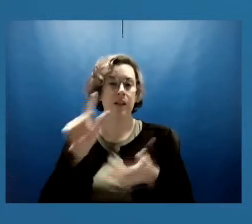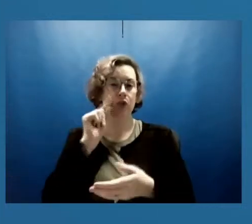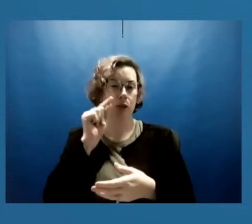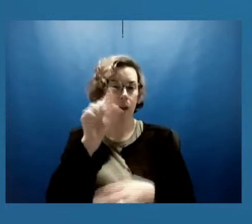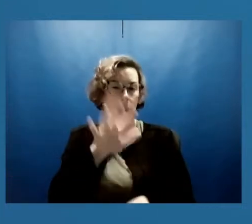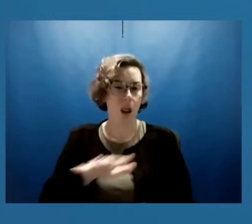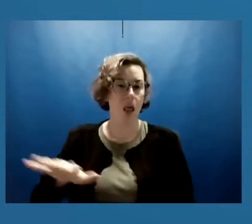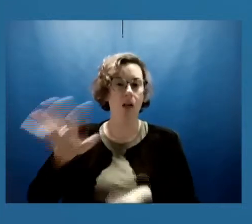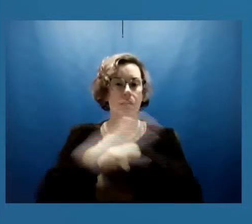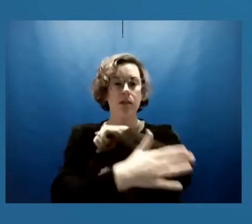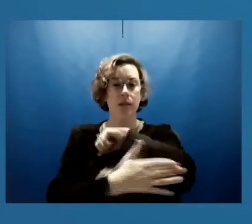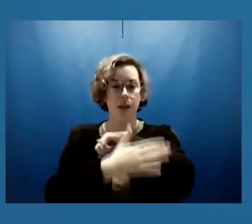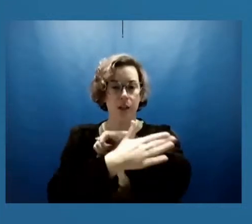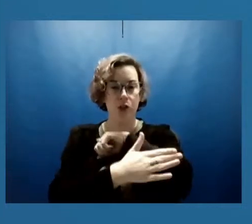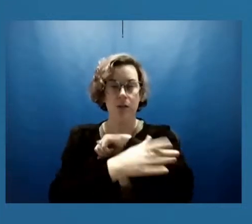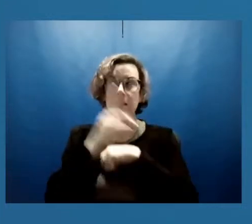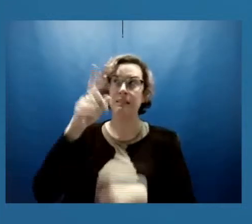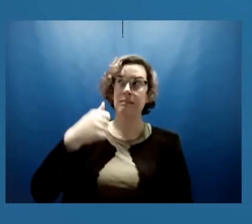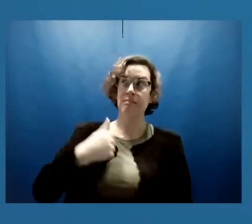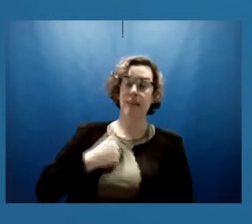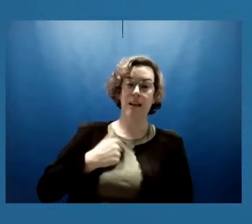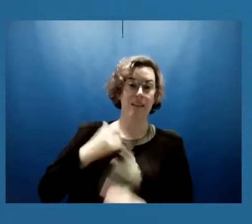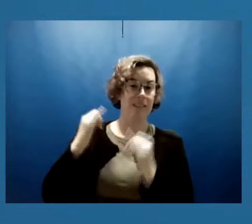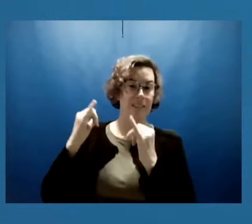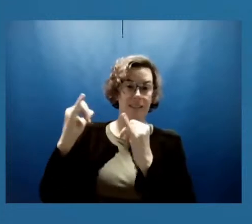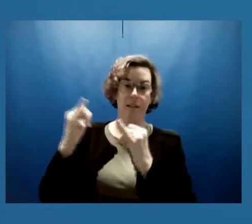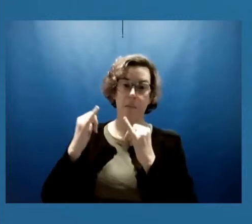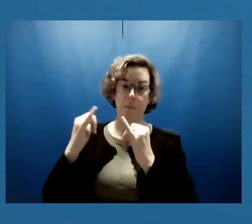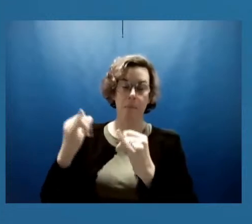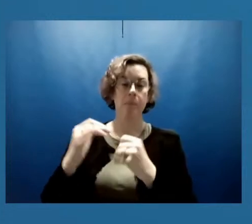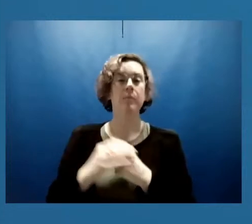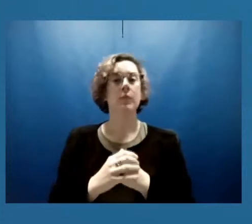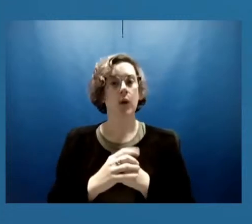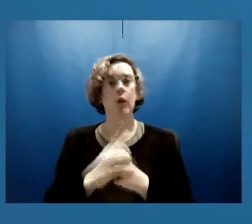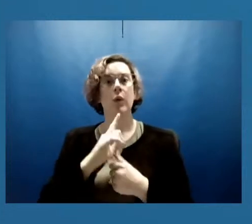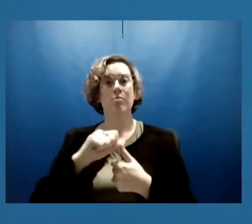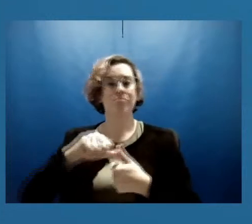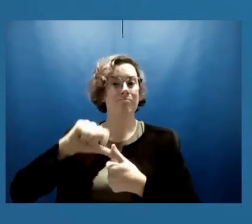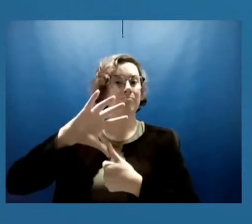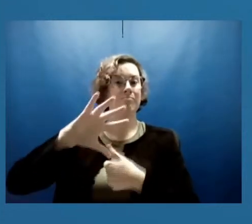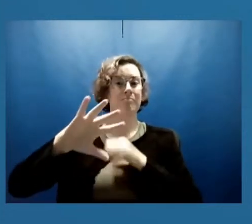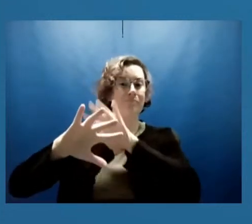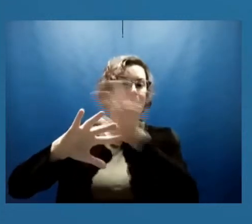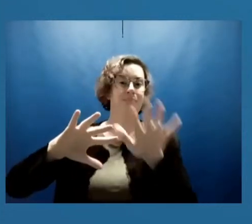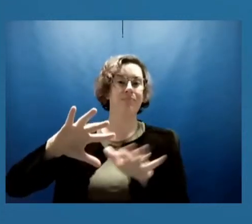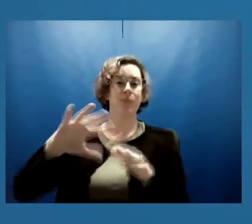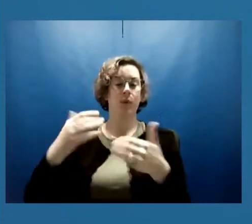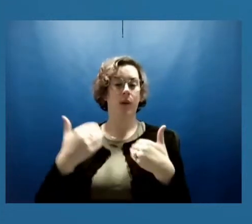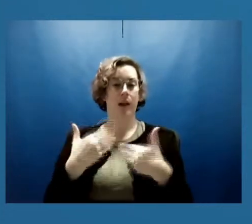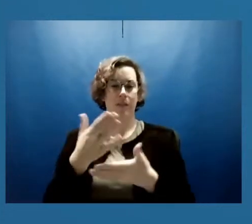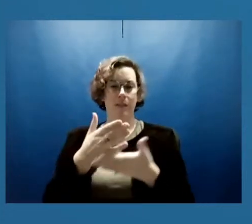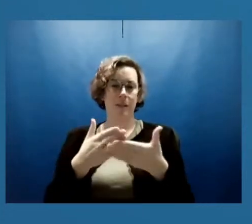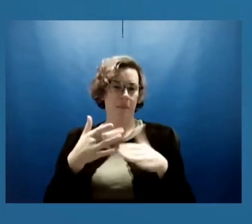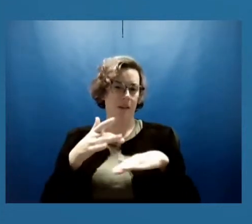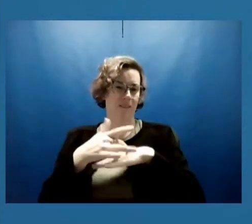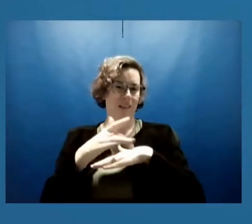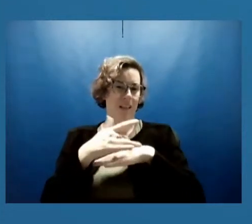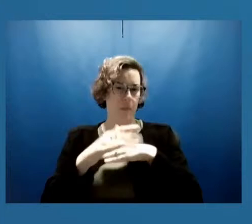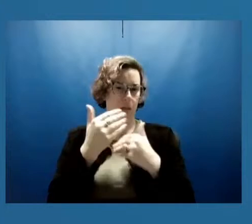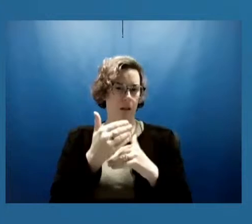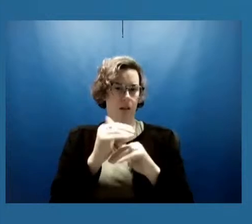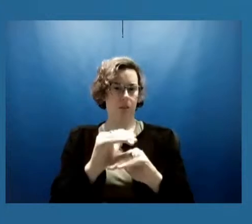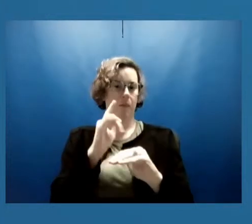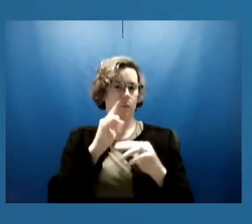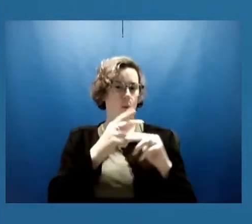To the north of us in Canada, they're dealing with the same thing. So there really is a market constriction of availability of eggs in